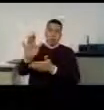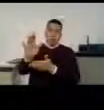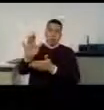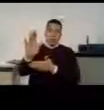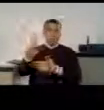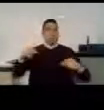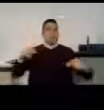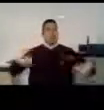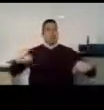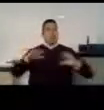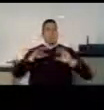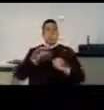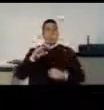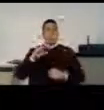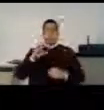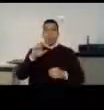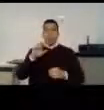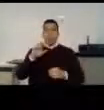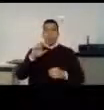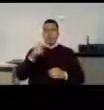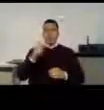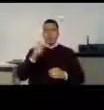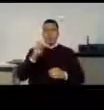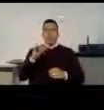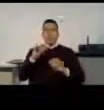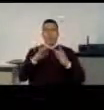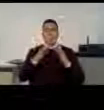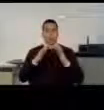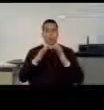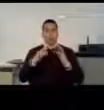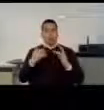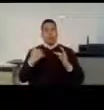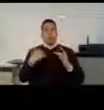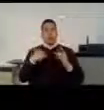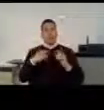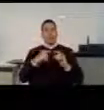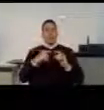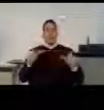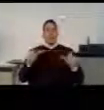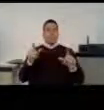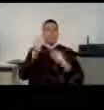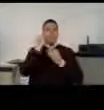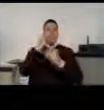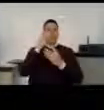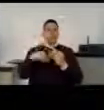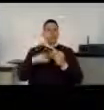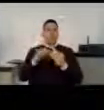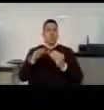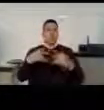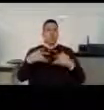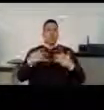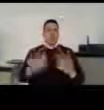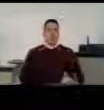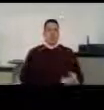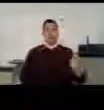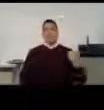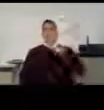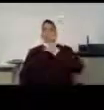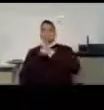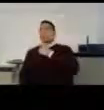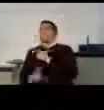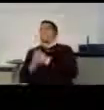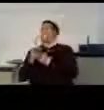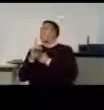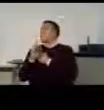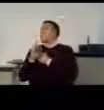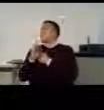out on the Respectability website. And then also, Debbie wanted to just mention. Okay, so, thank you. So